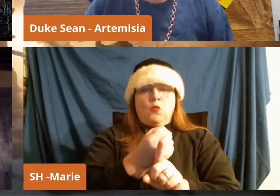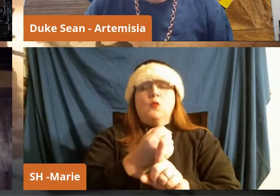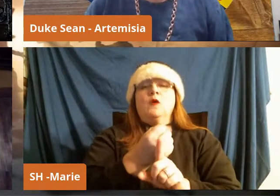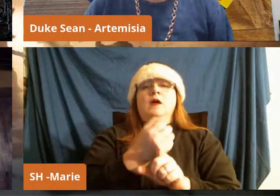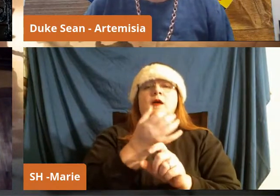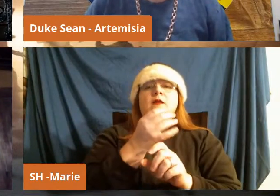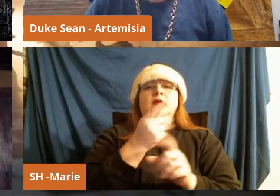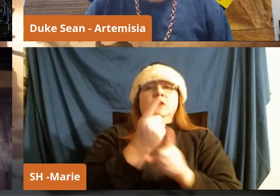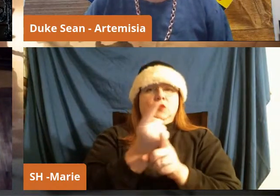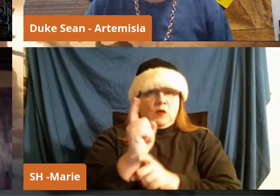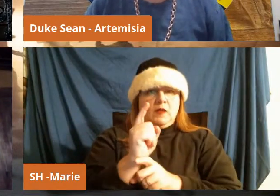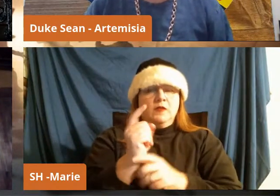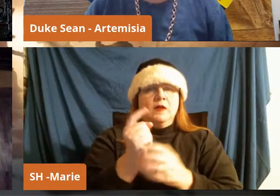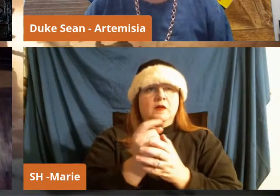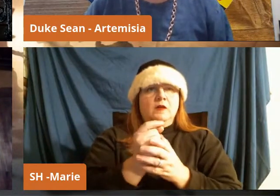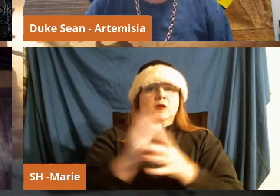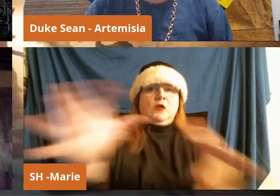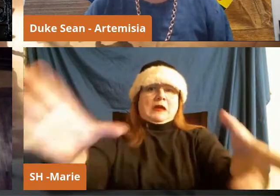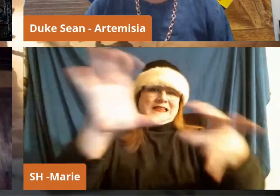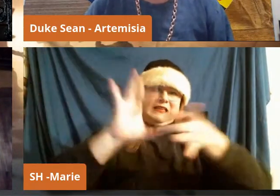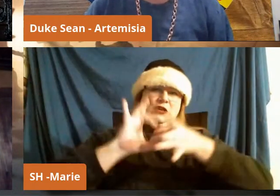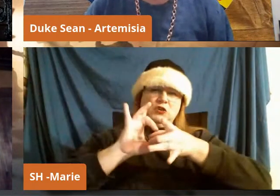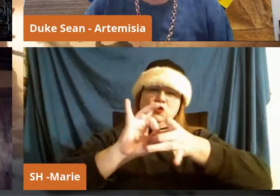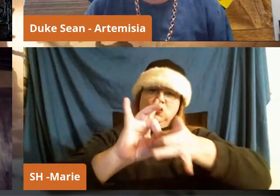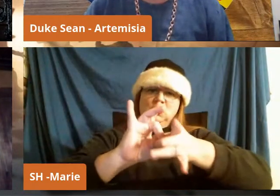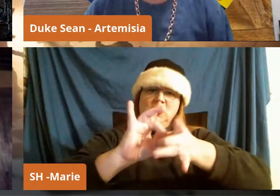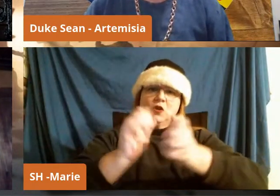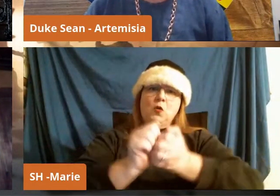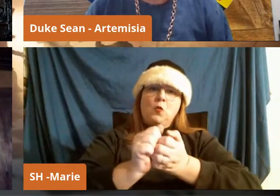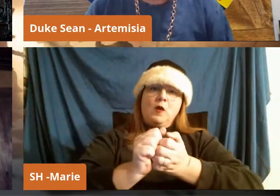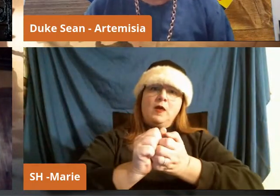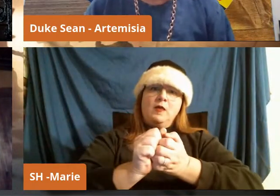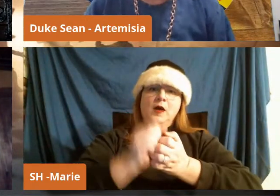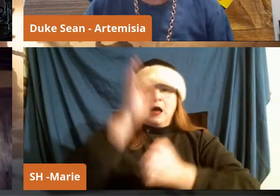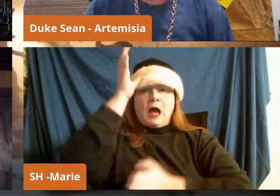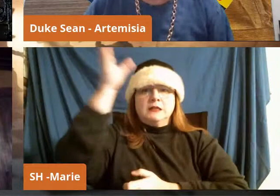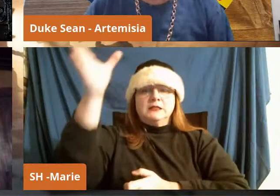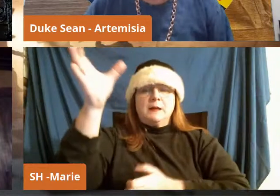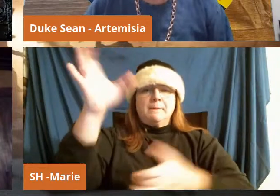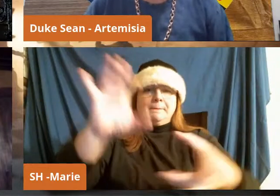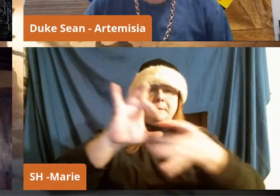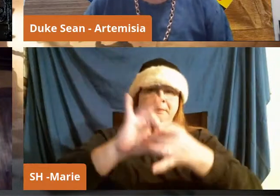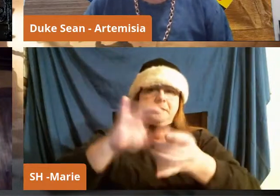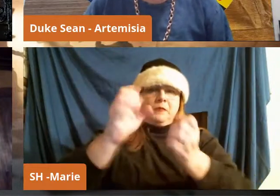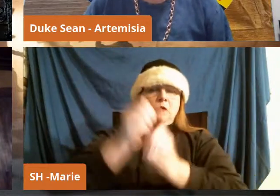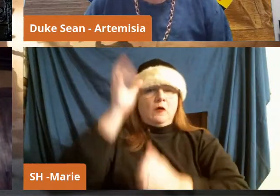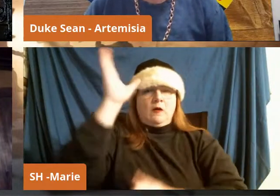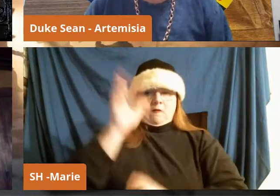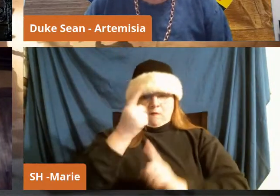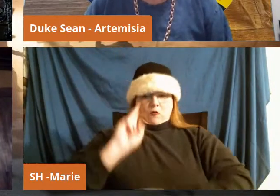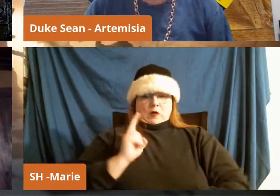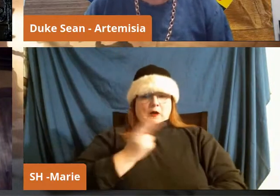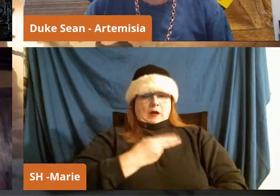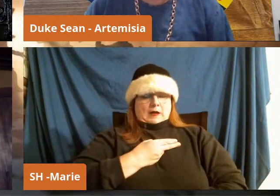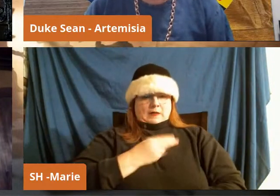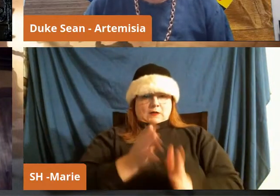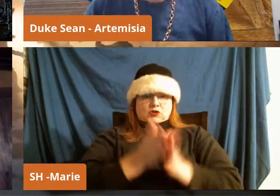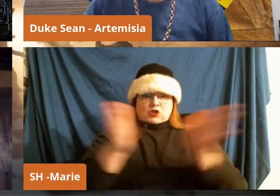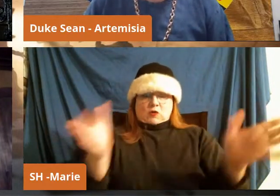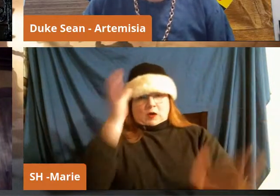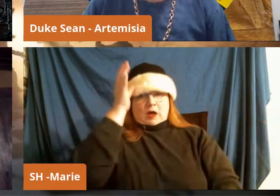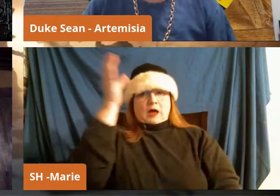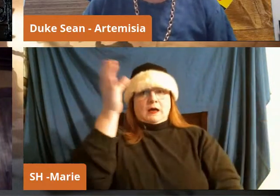that greater association with a concept, and for us that general concept